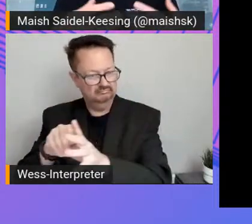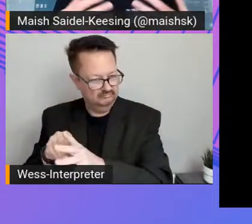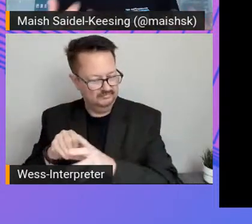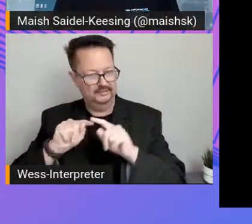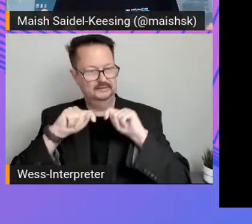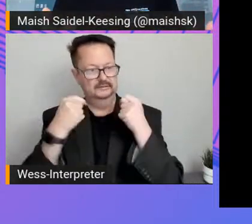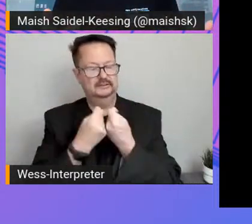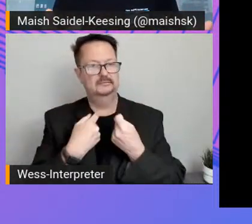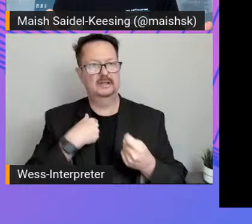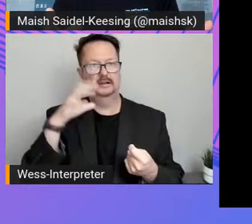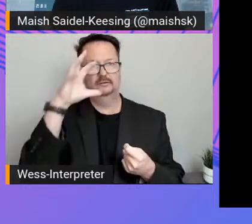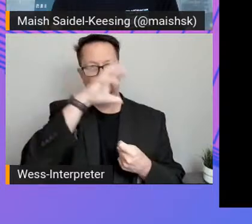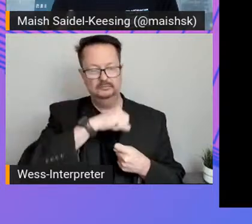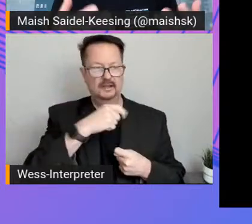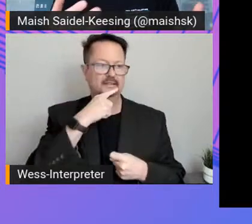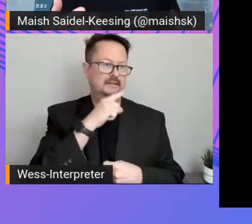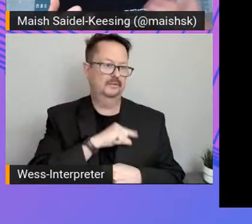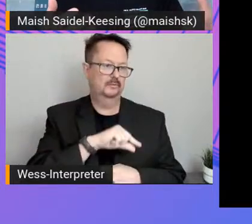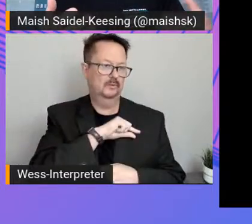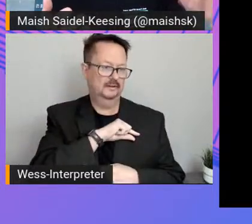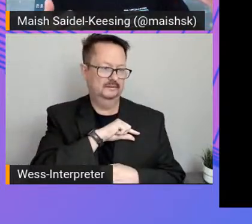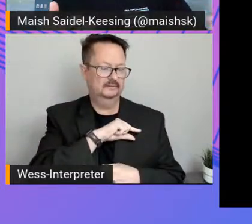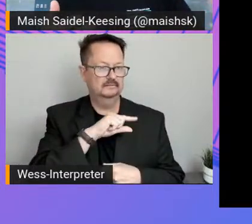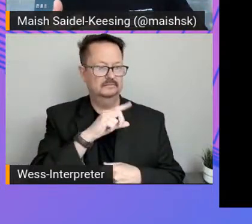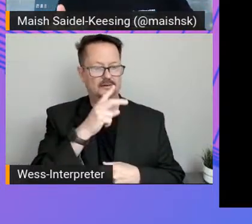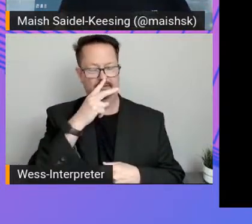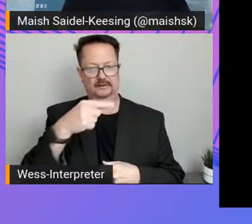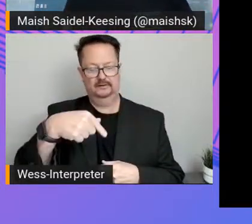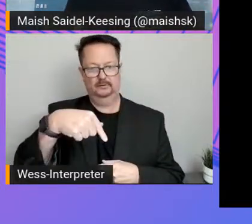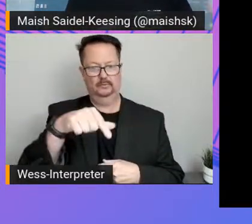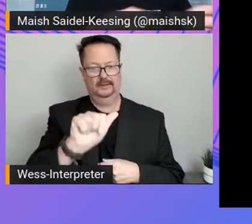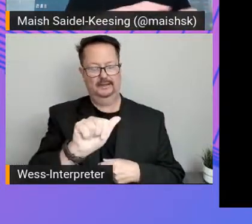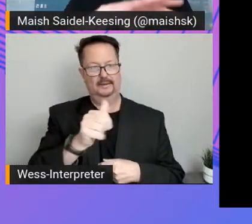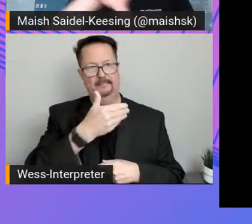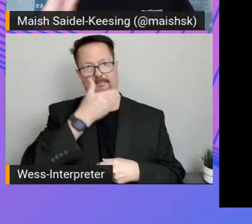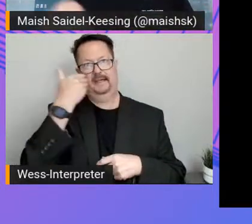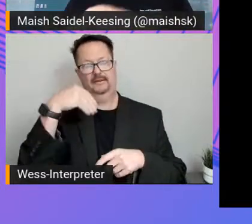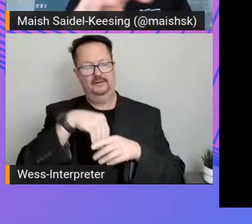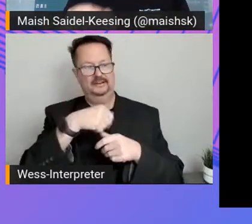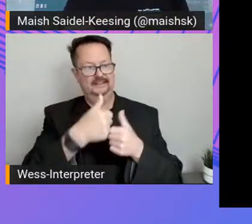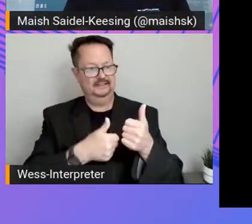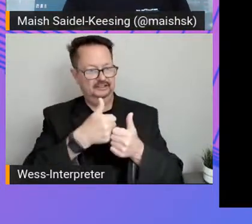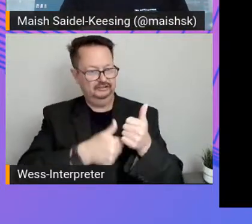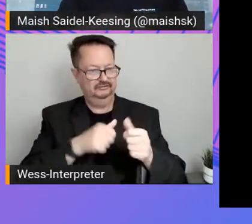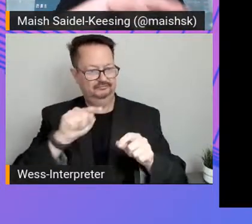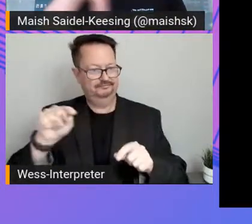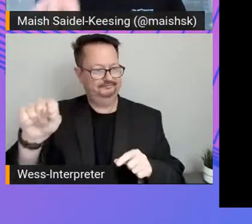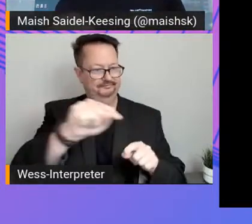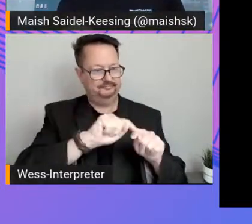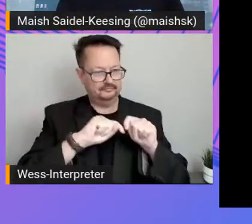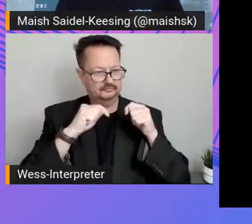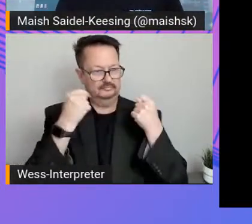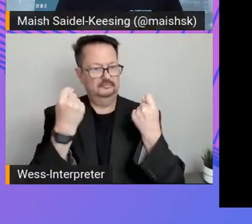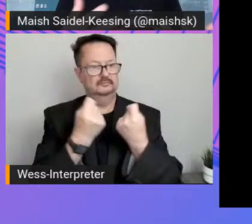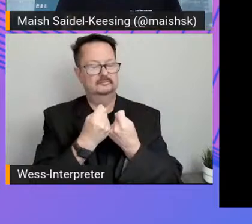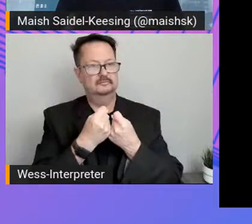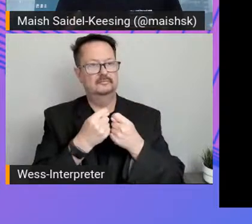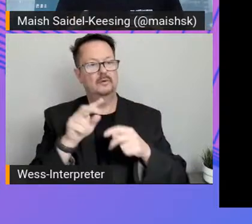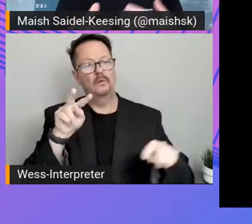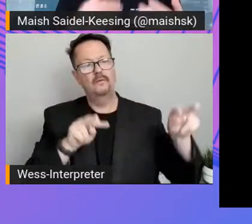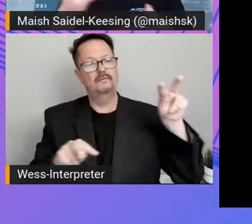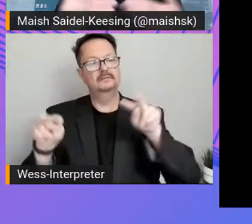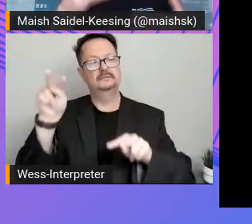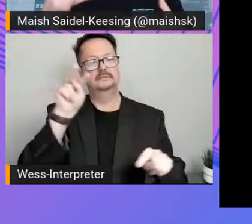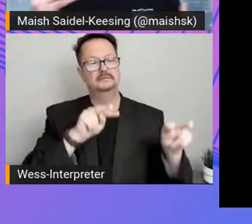made, firstly, I assume the quality of the QA better in each and every team, and not only one overseeing team to manage the